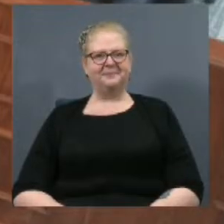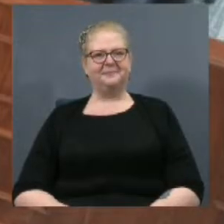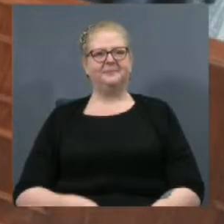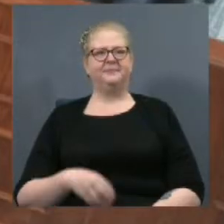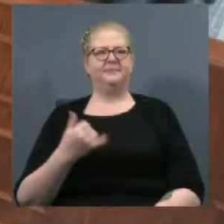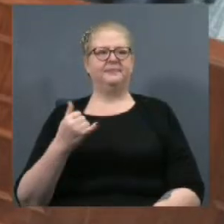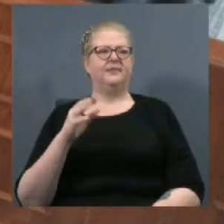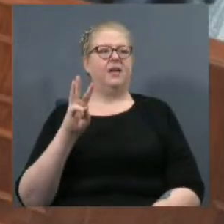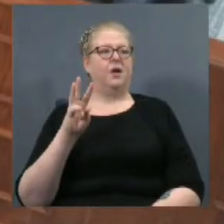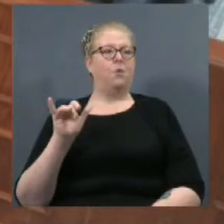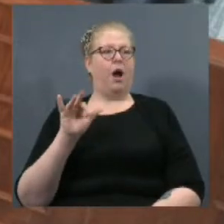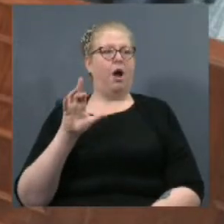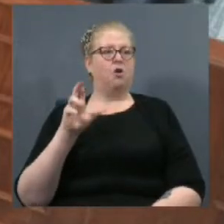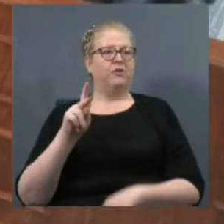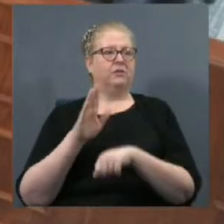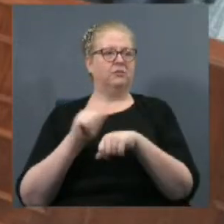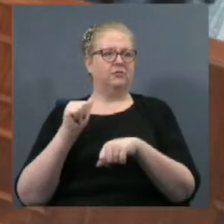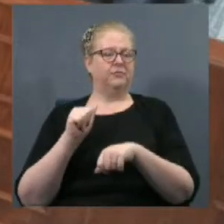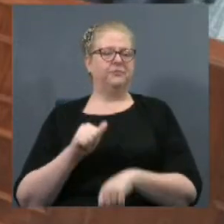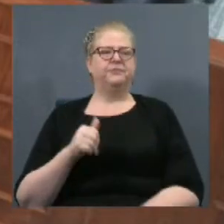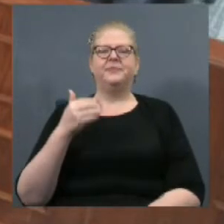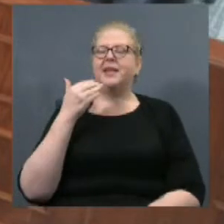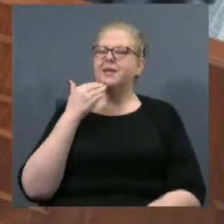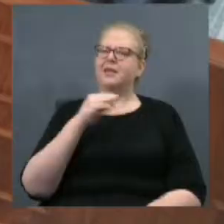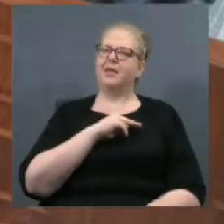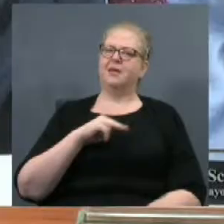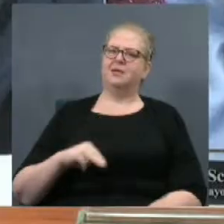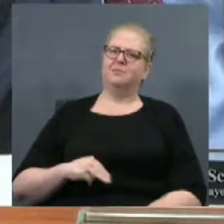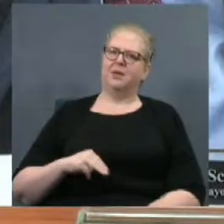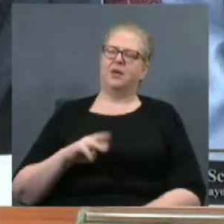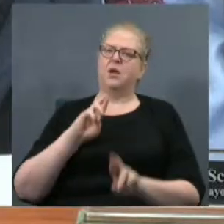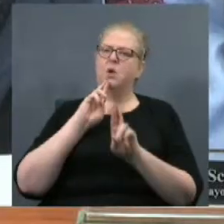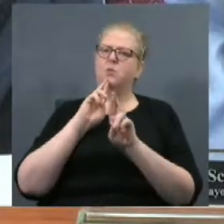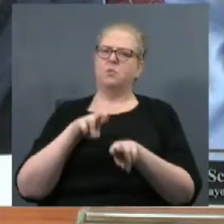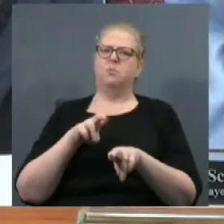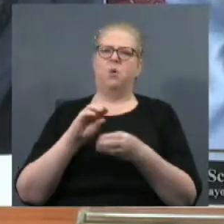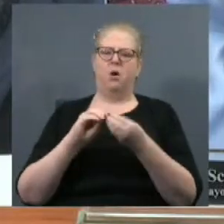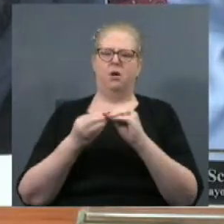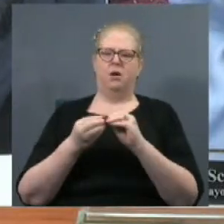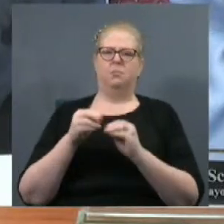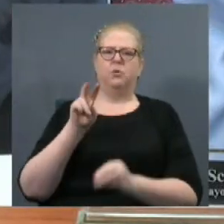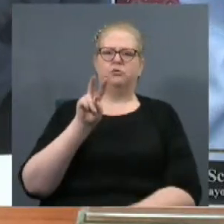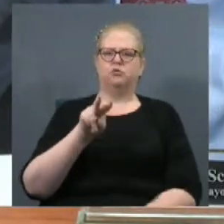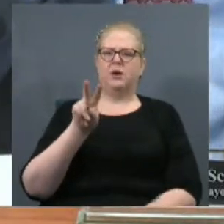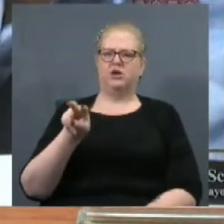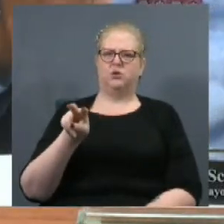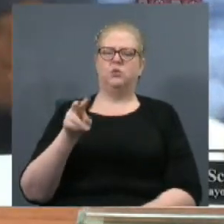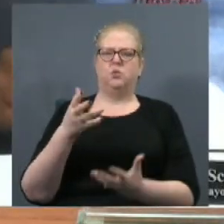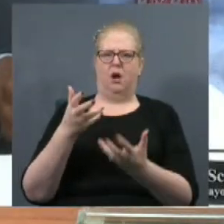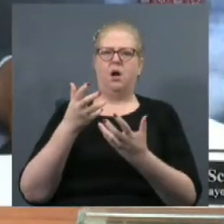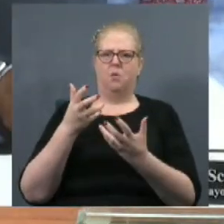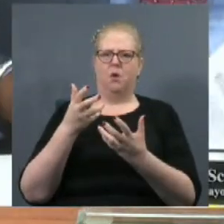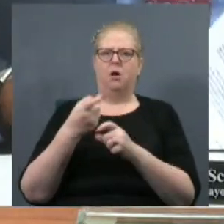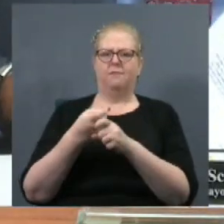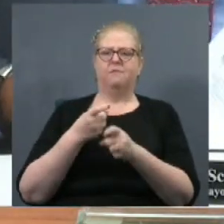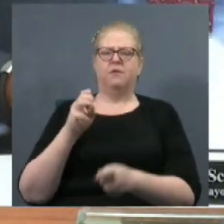Vice Mayor Wyatt. Thank you, Mayor. I'd like a report on item number 22 from Mr.